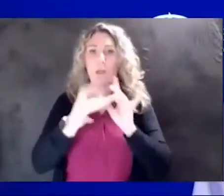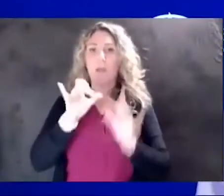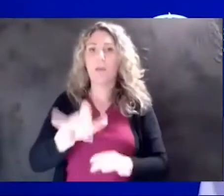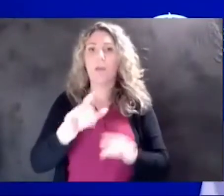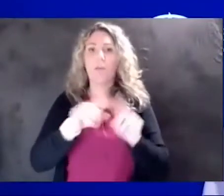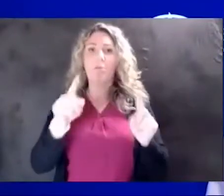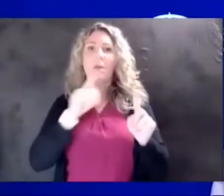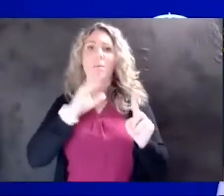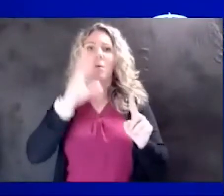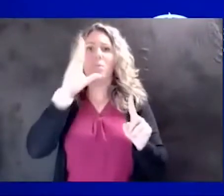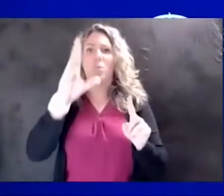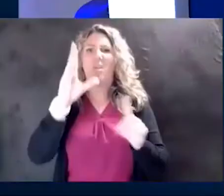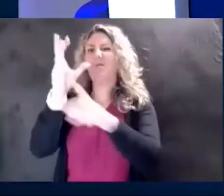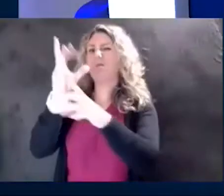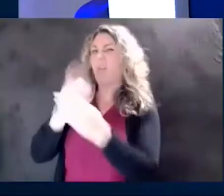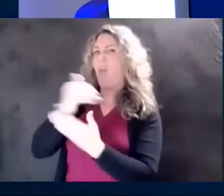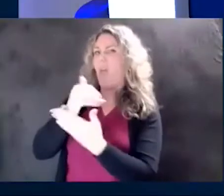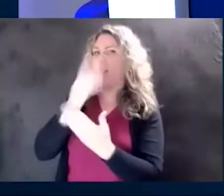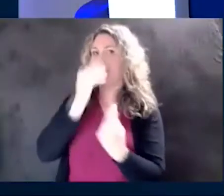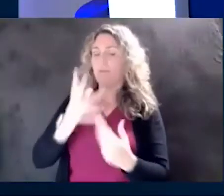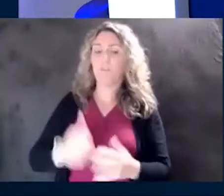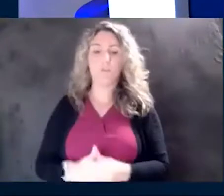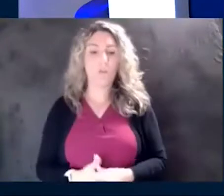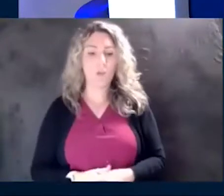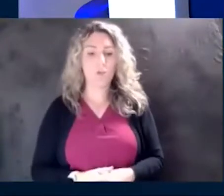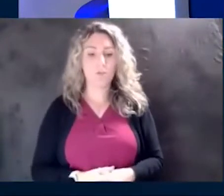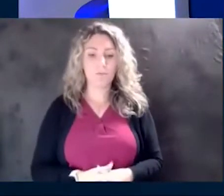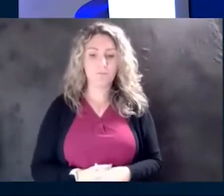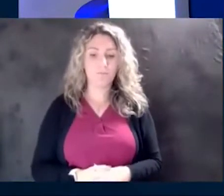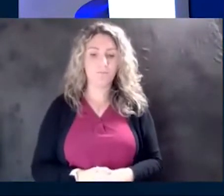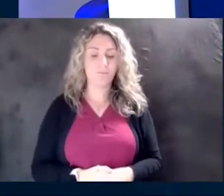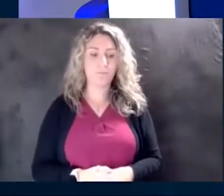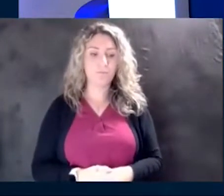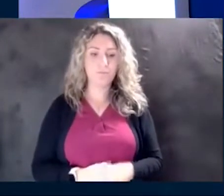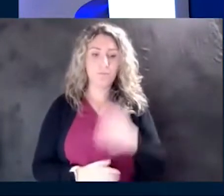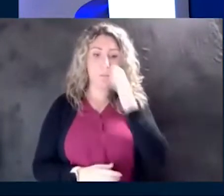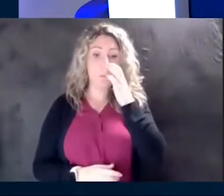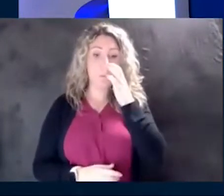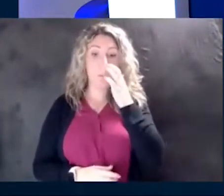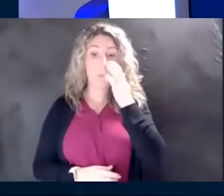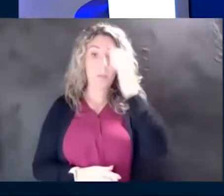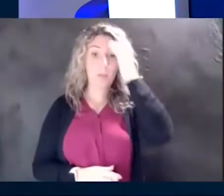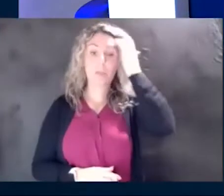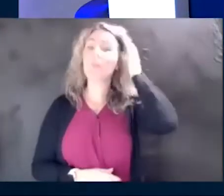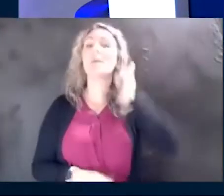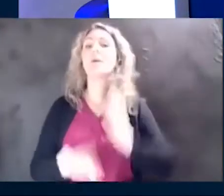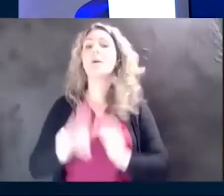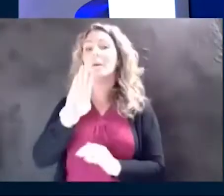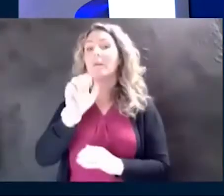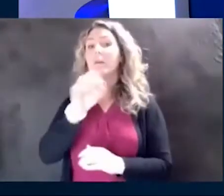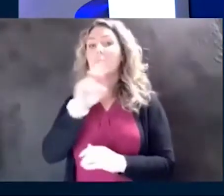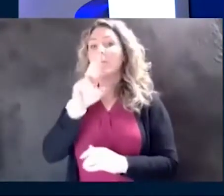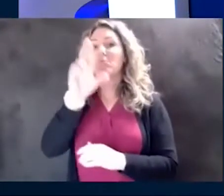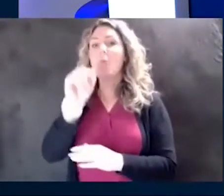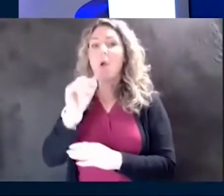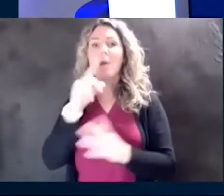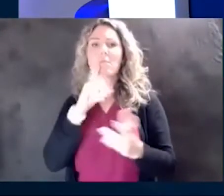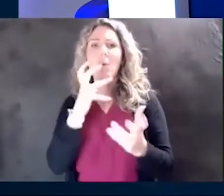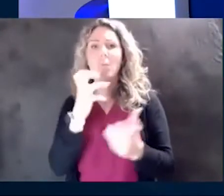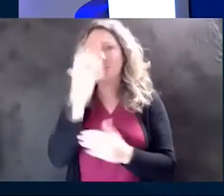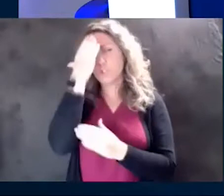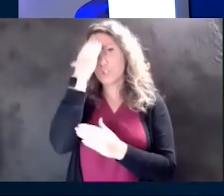that information. Okay, and Barbara wanted to know, could you please talk about